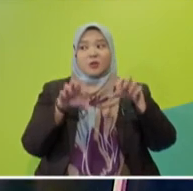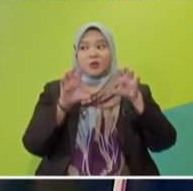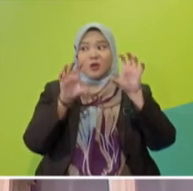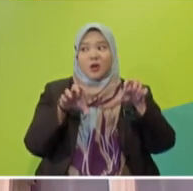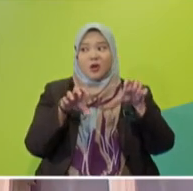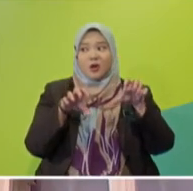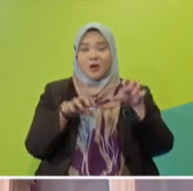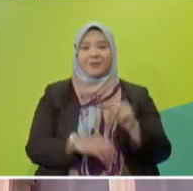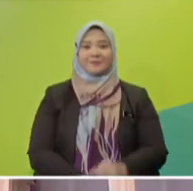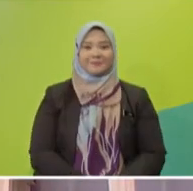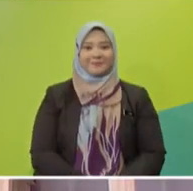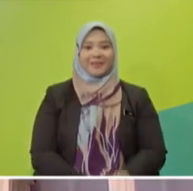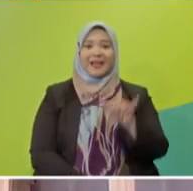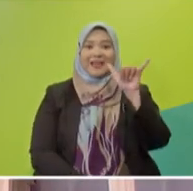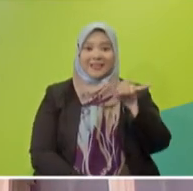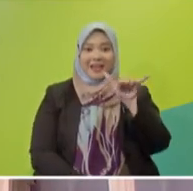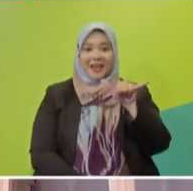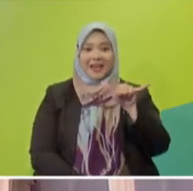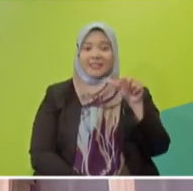Dog. Okay, let's match it.